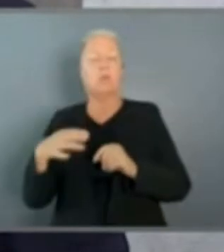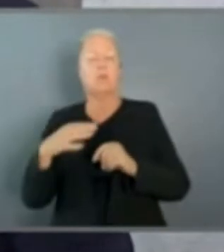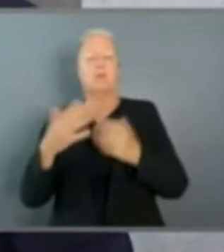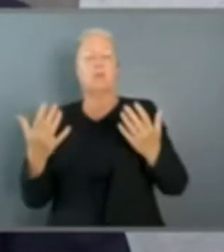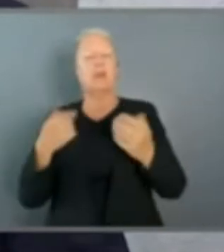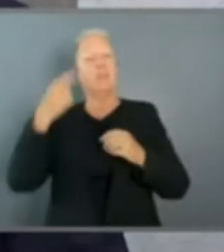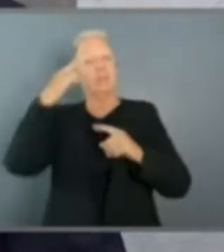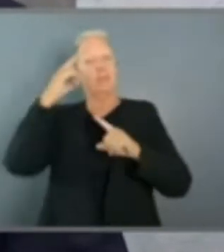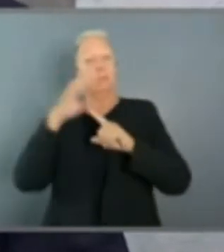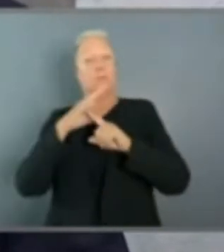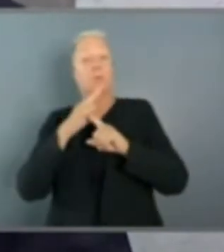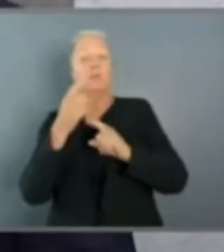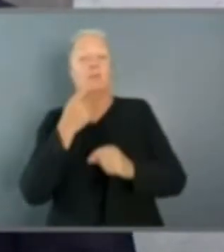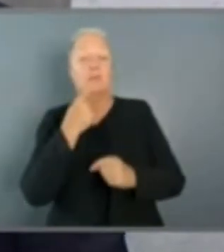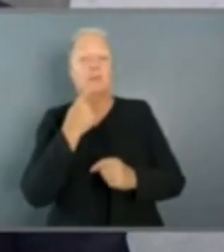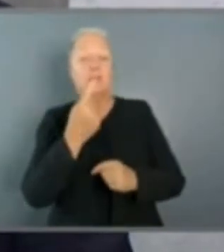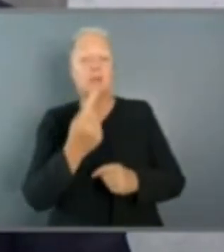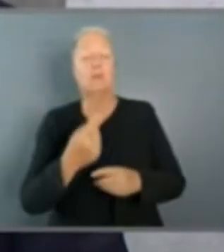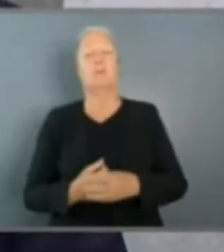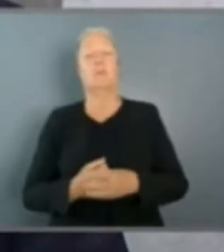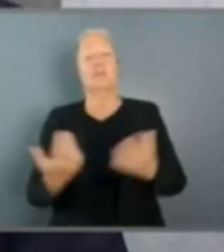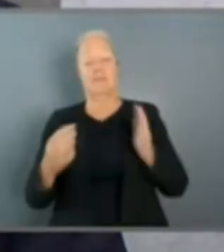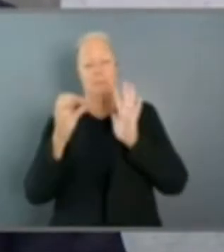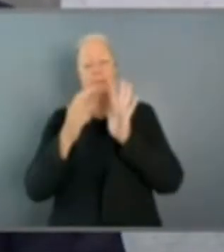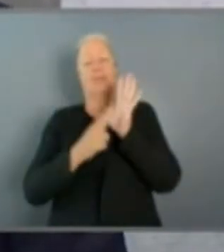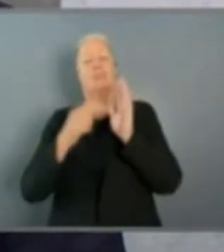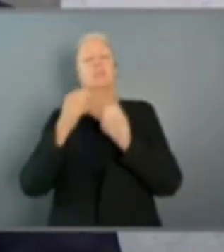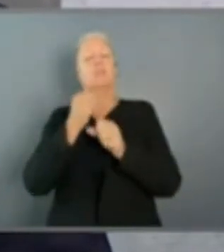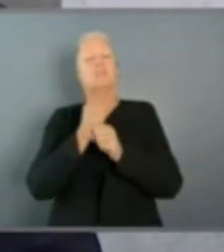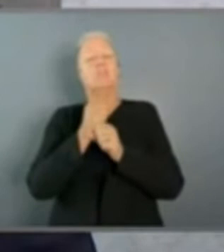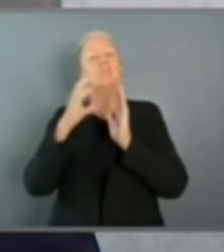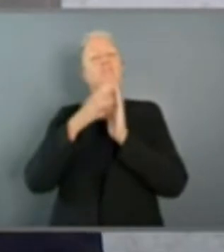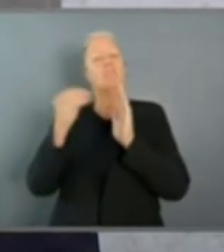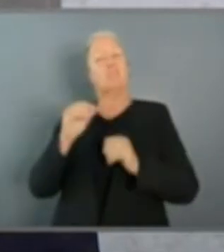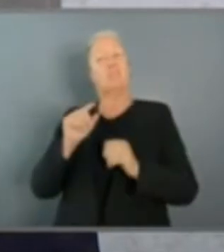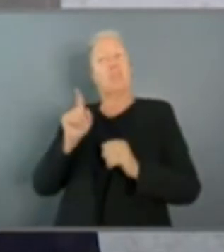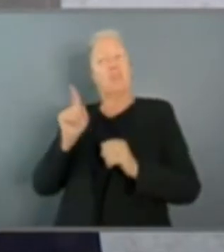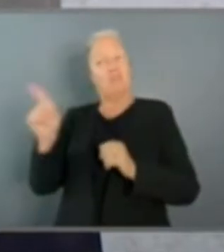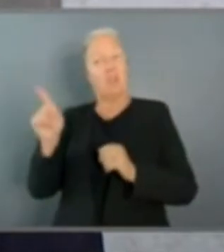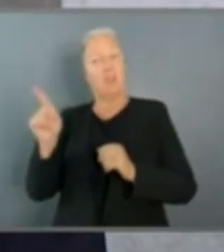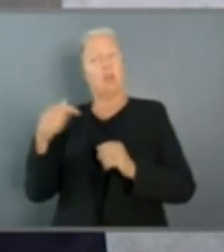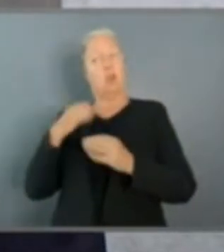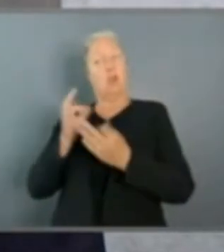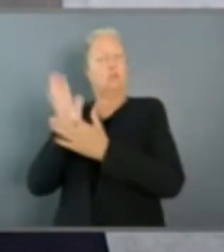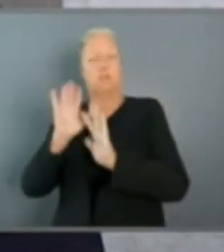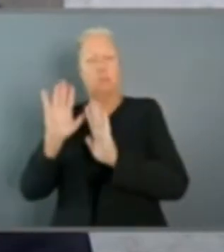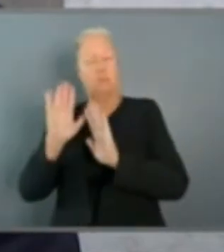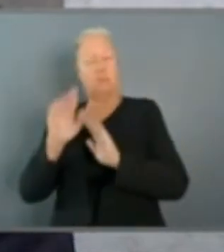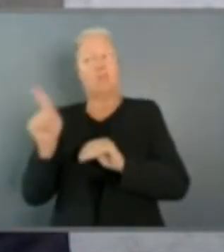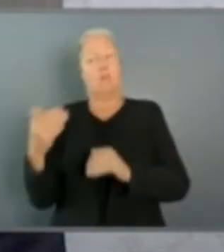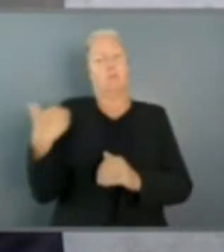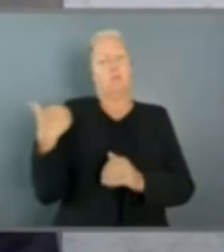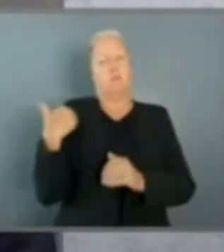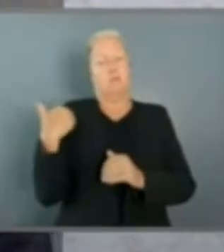you stress. This is Papua New Guinea's initiative. This is their response, and we are seeking to support them with